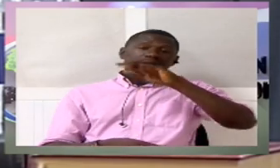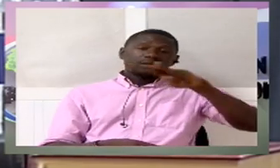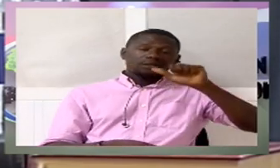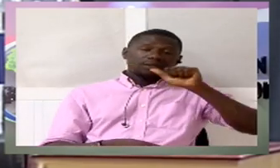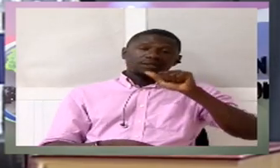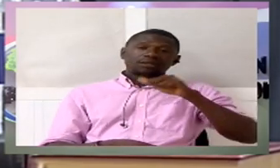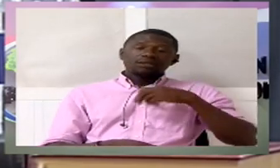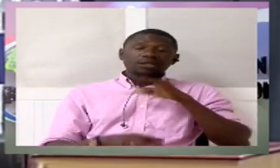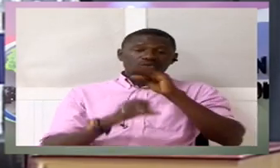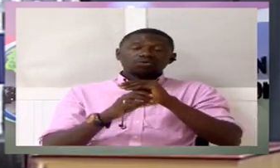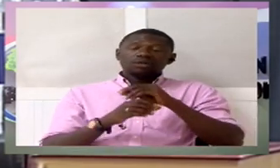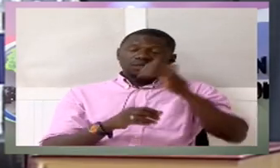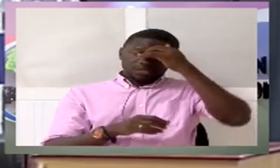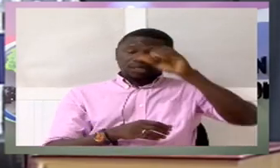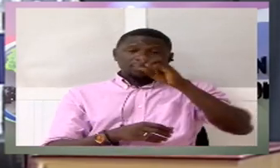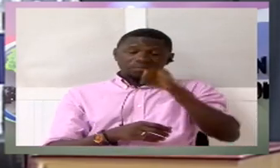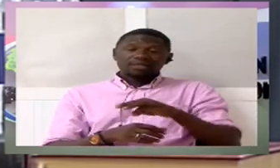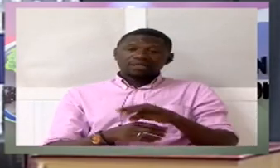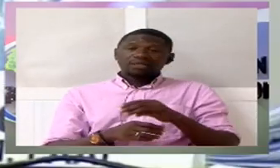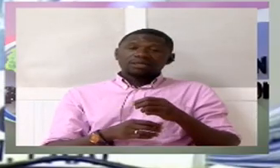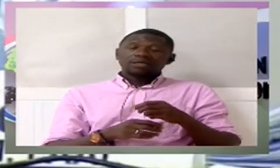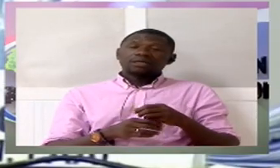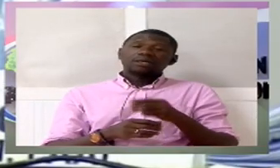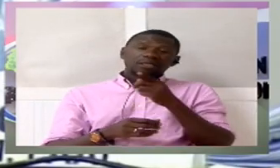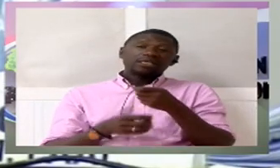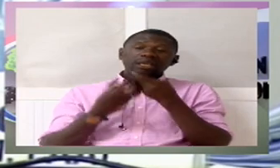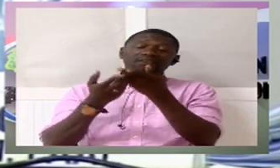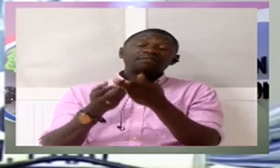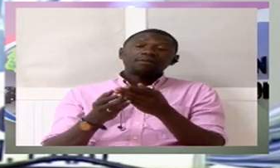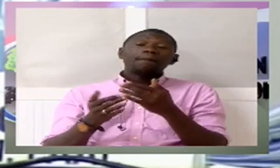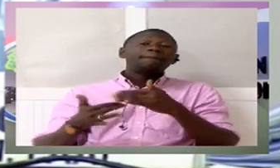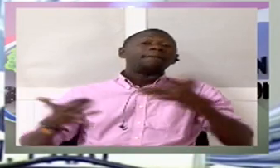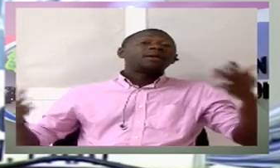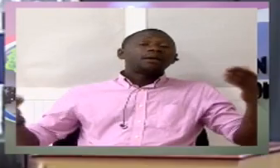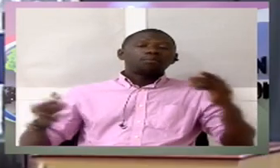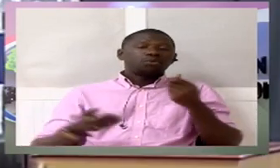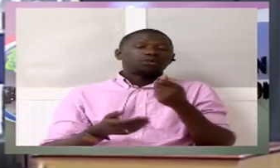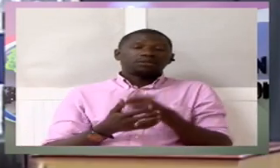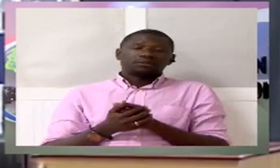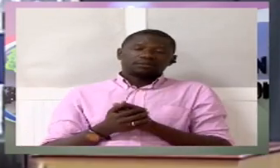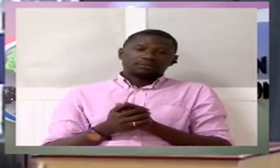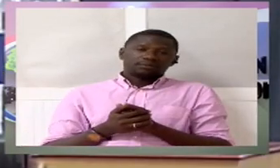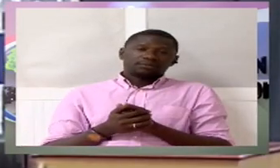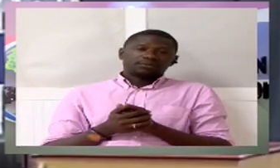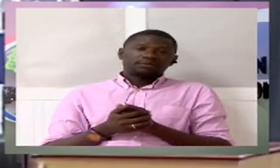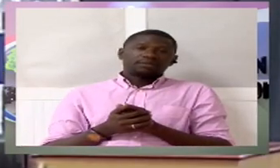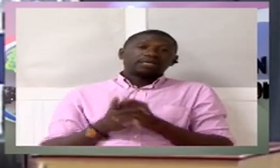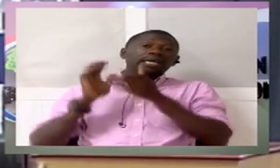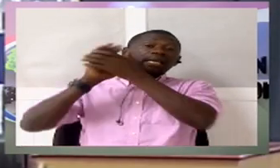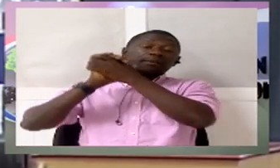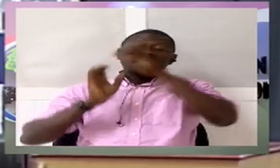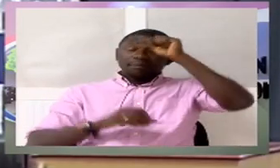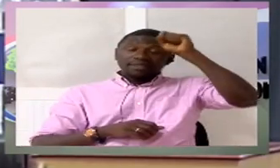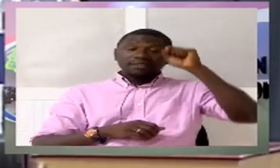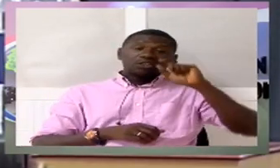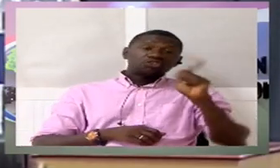an agreement and he gave him a lot of money. Who gave who a lot of money? Gaddafi ko di jama di Yaya Jamme. Gaddafi gave a